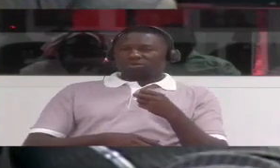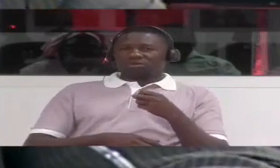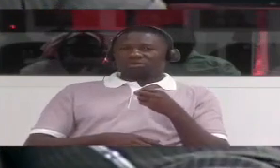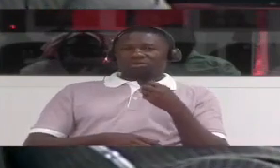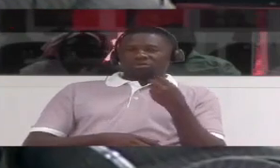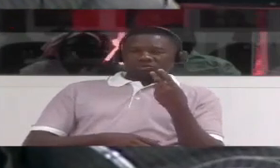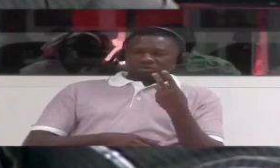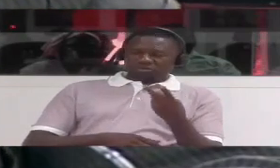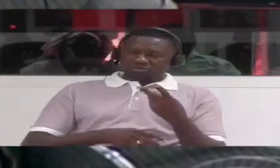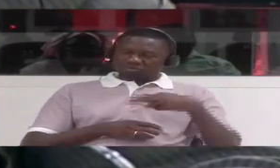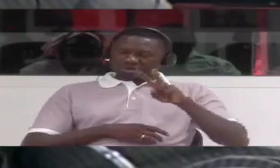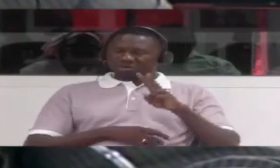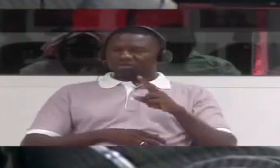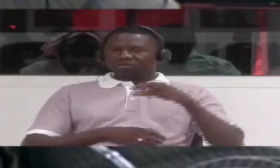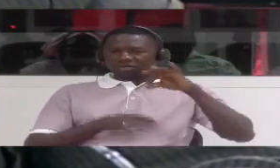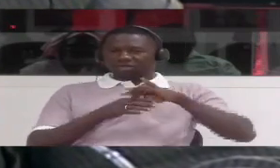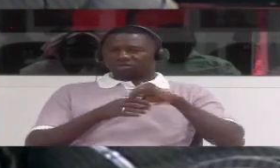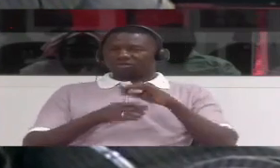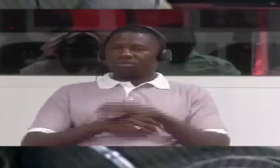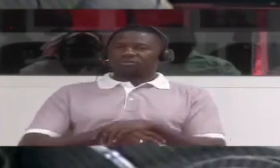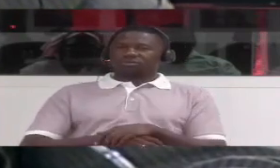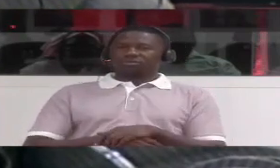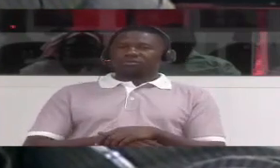it was early 2012, yeah.